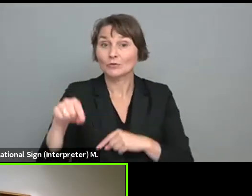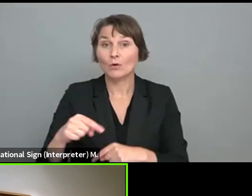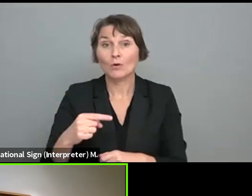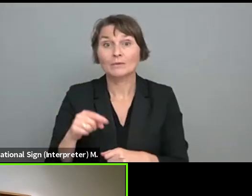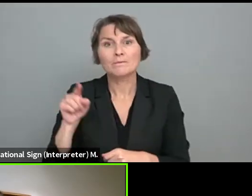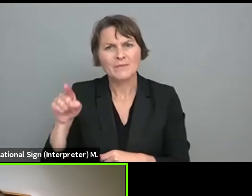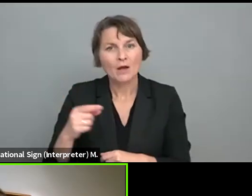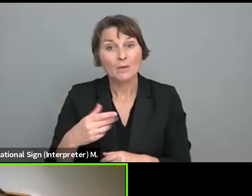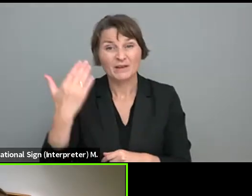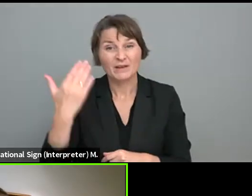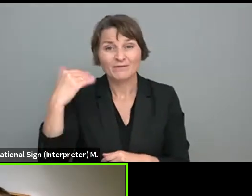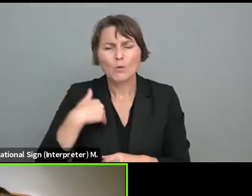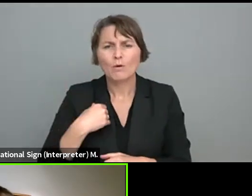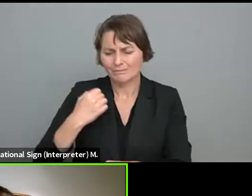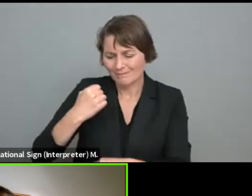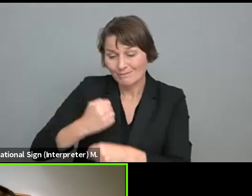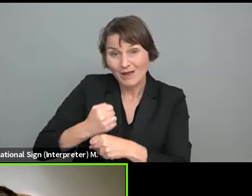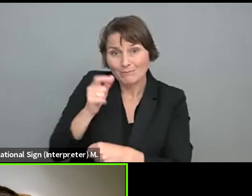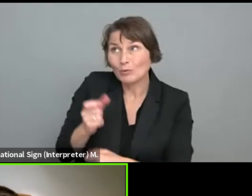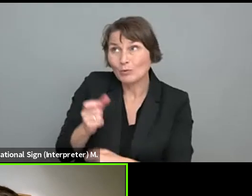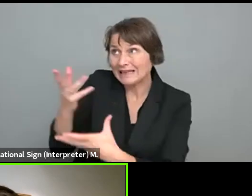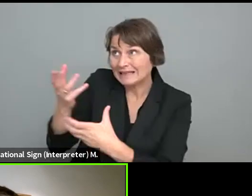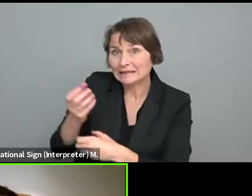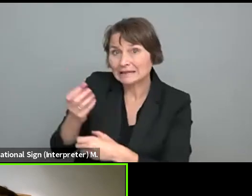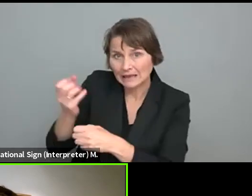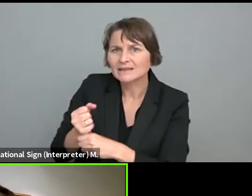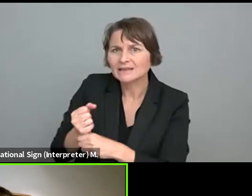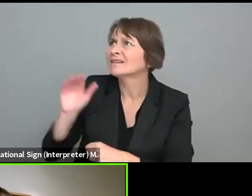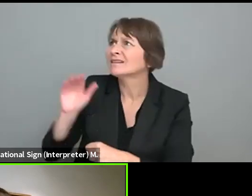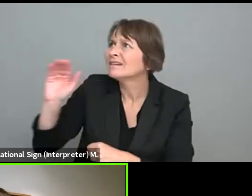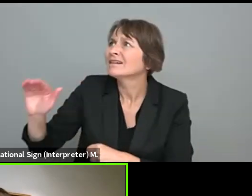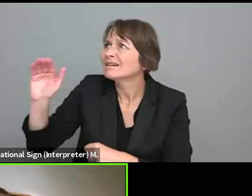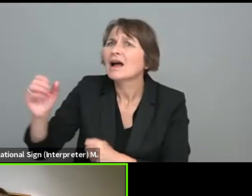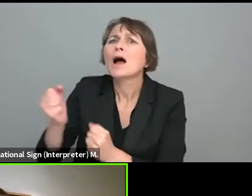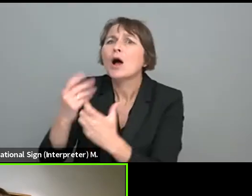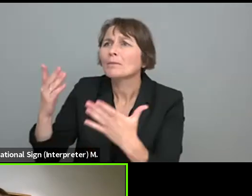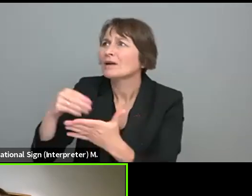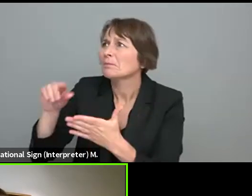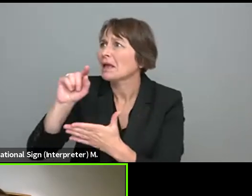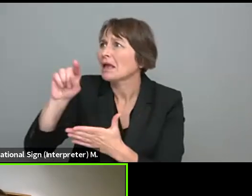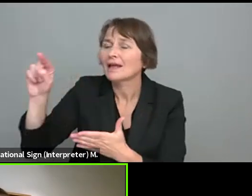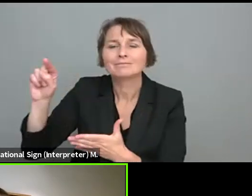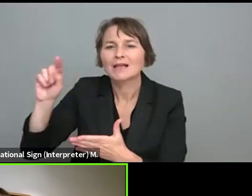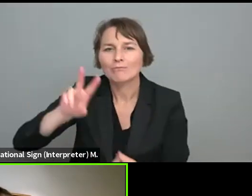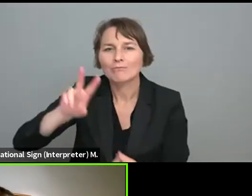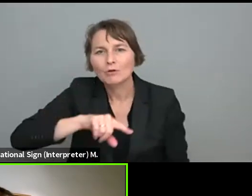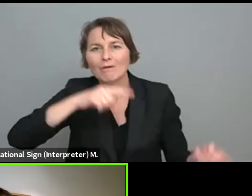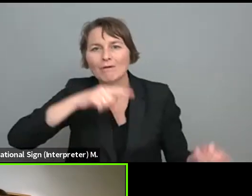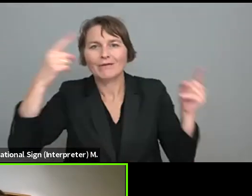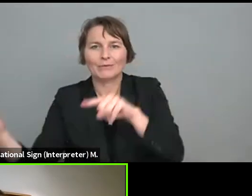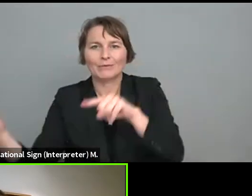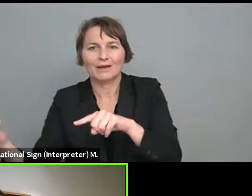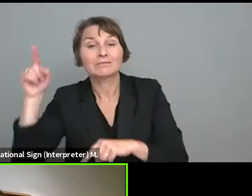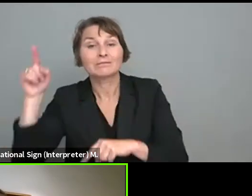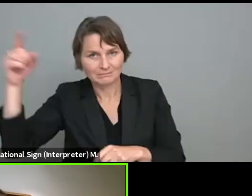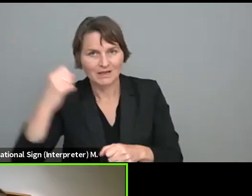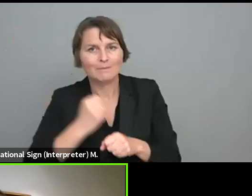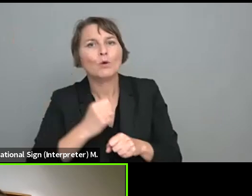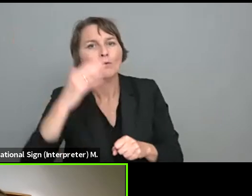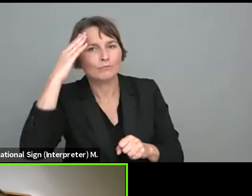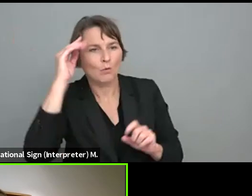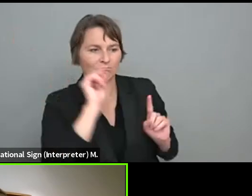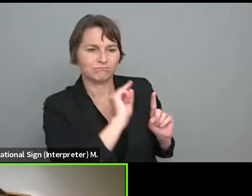employer, because there is no transparency in pay. We as employees cannot see clearly whether we're